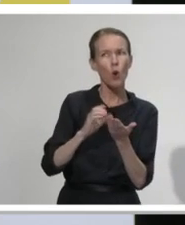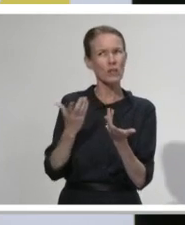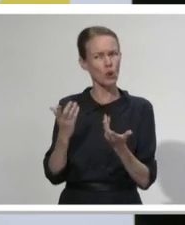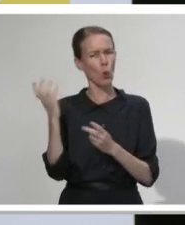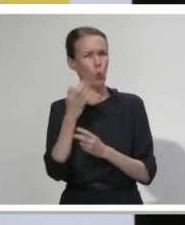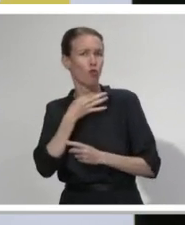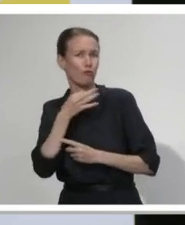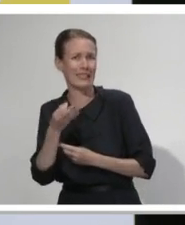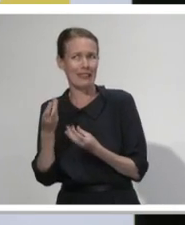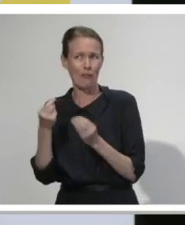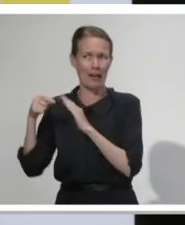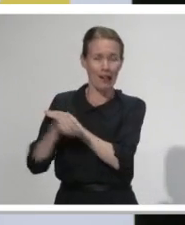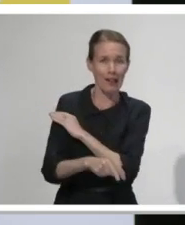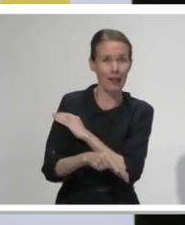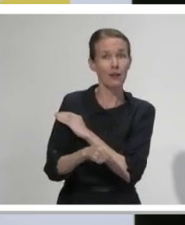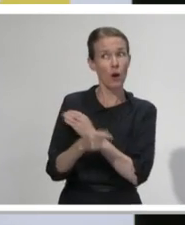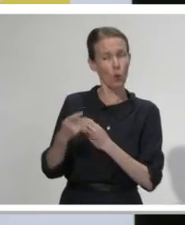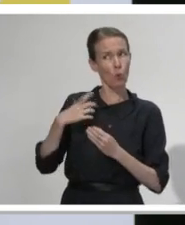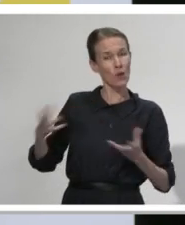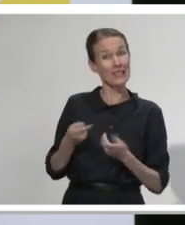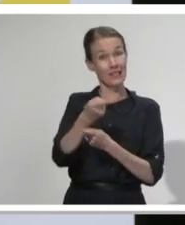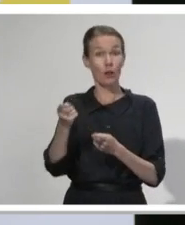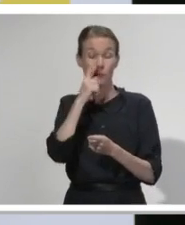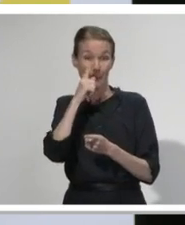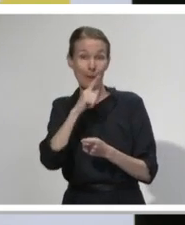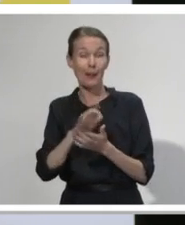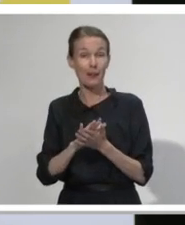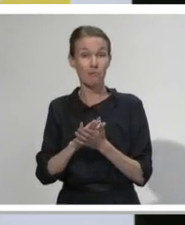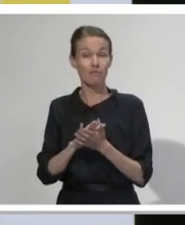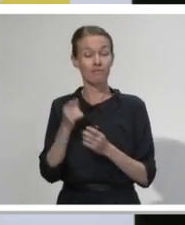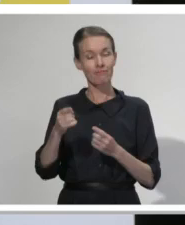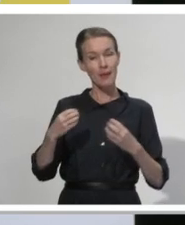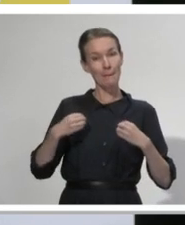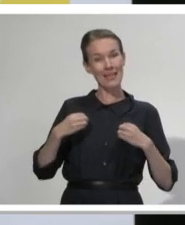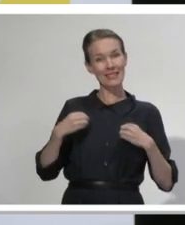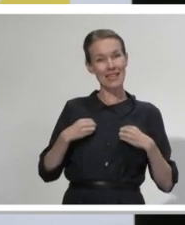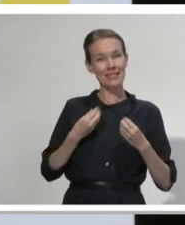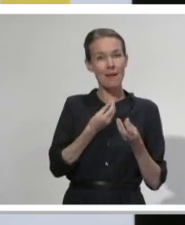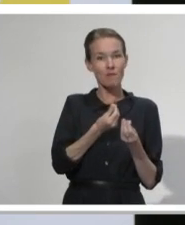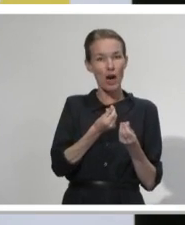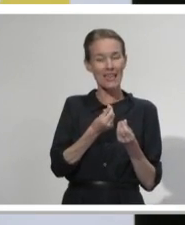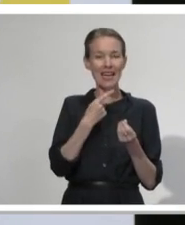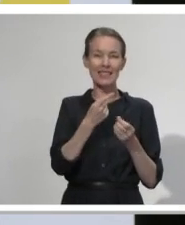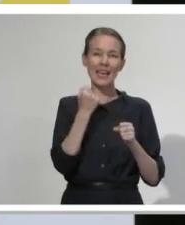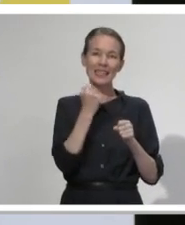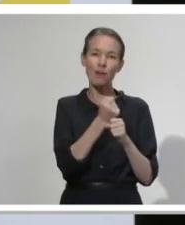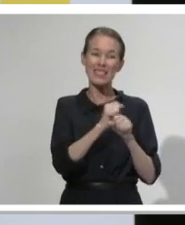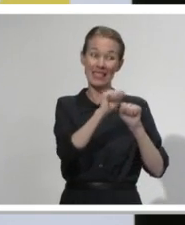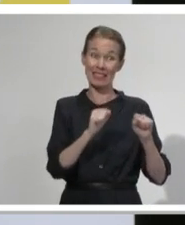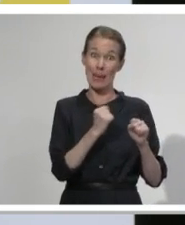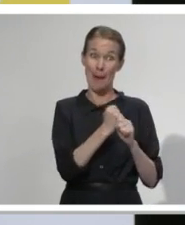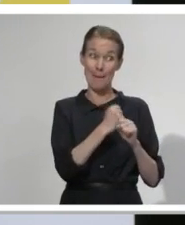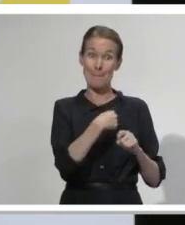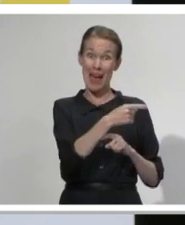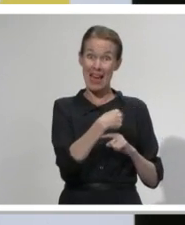rent and pay their other bills. The Business Finance Guarantee Scheme is more towards the medium enterprise end, and we're tweaking that to make sure it